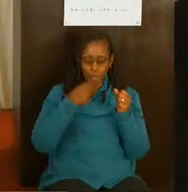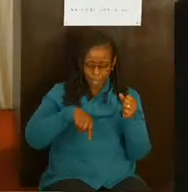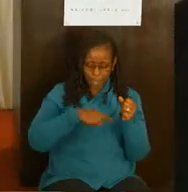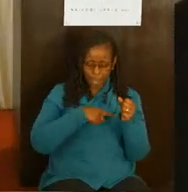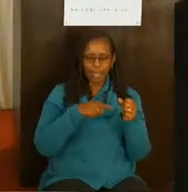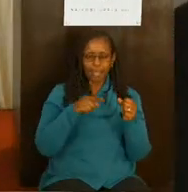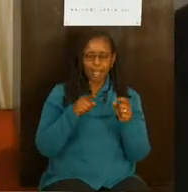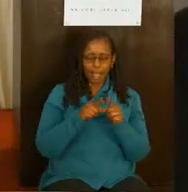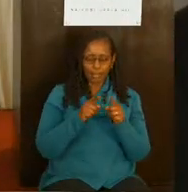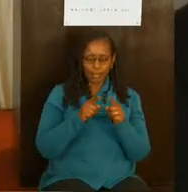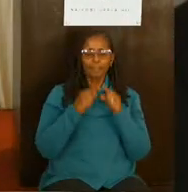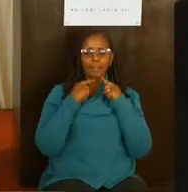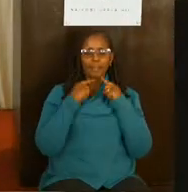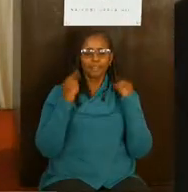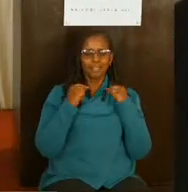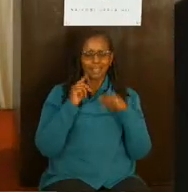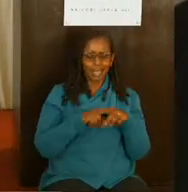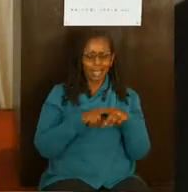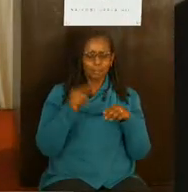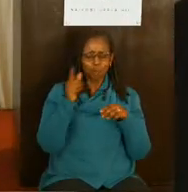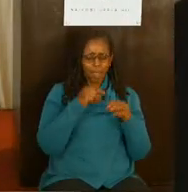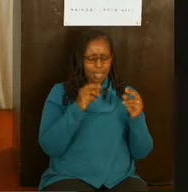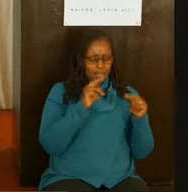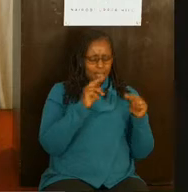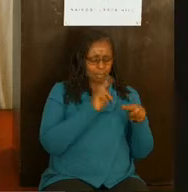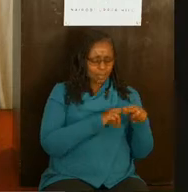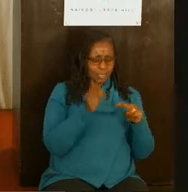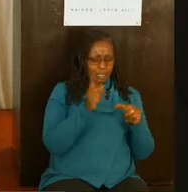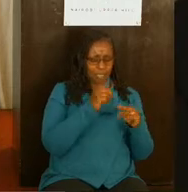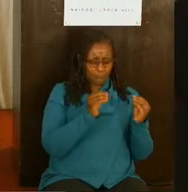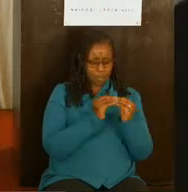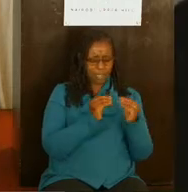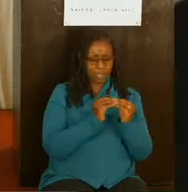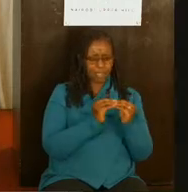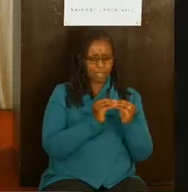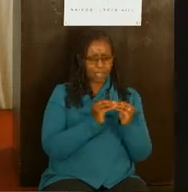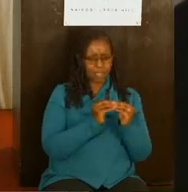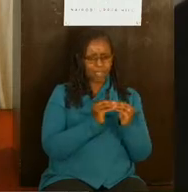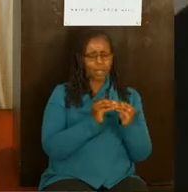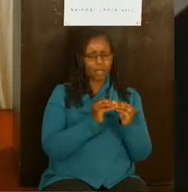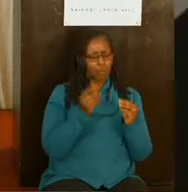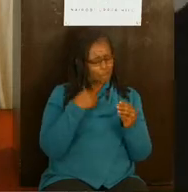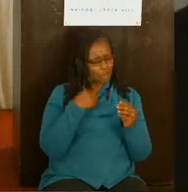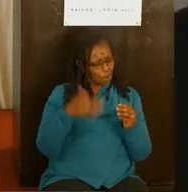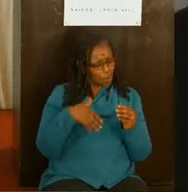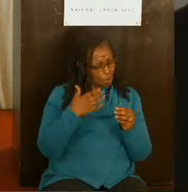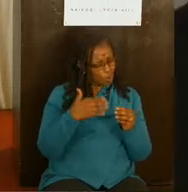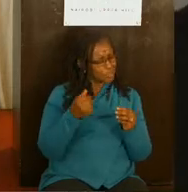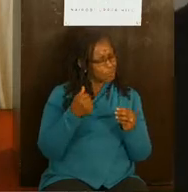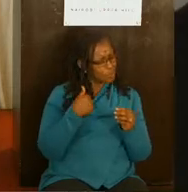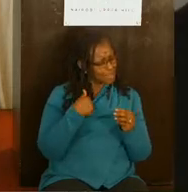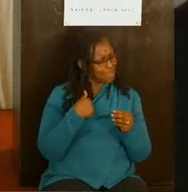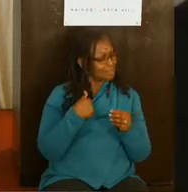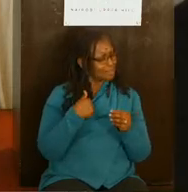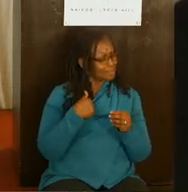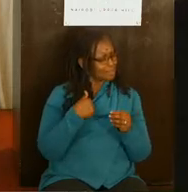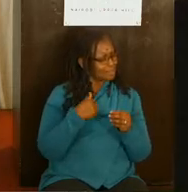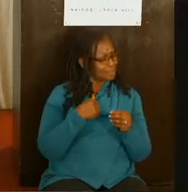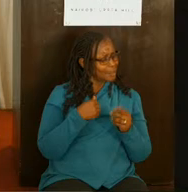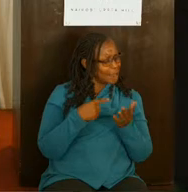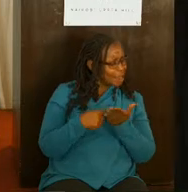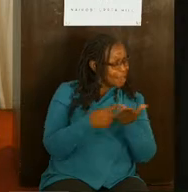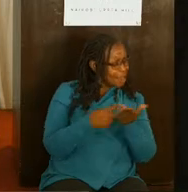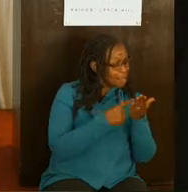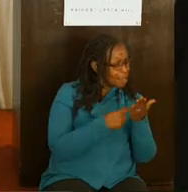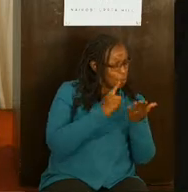also as clergy when we sit in our reflection meetings because we do we wrestle a lot with that same question does what we teach them